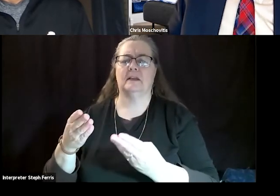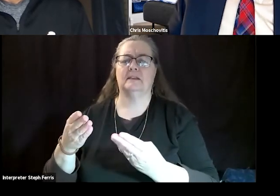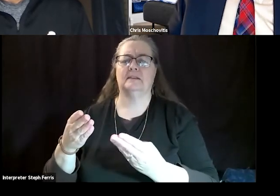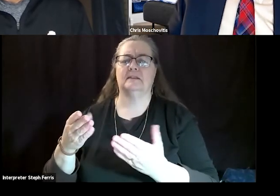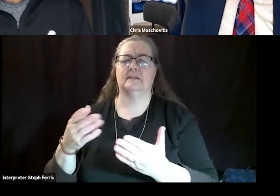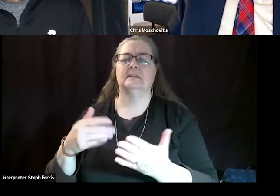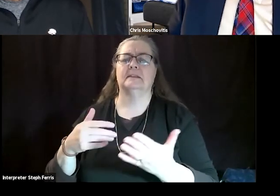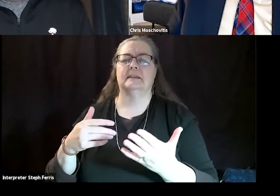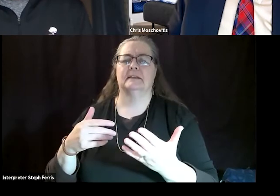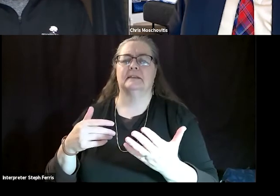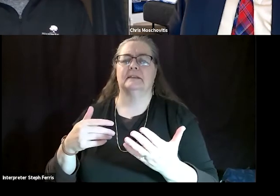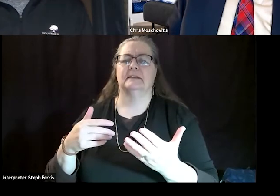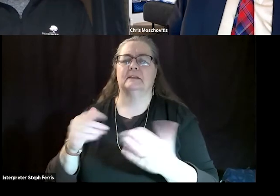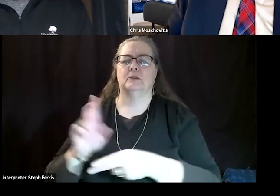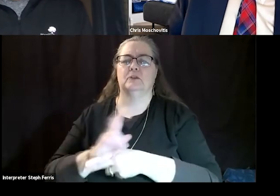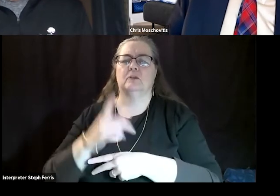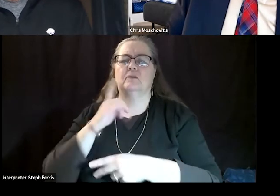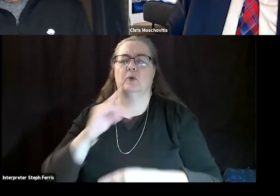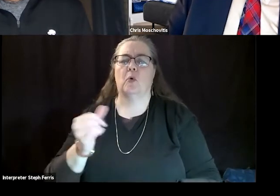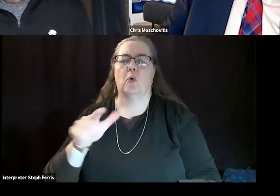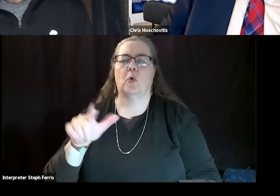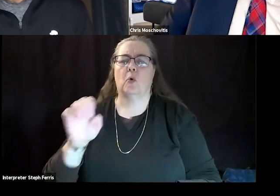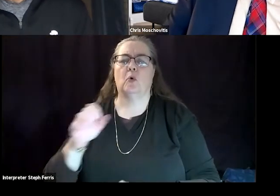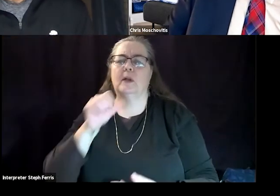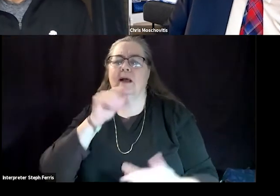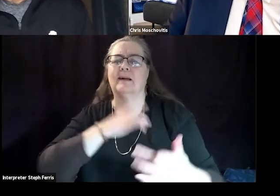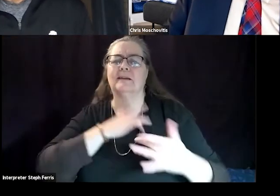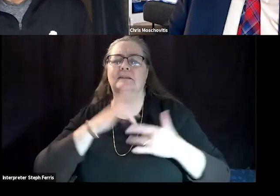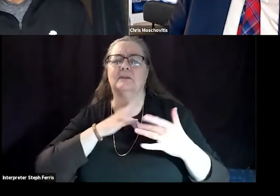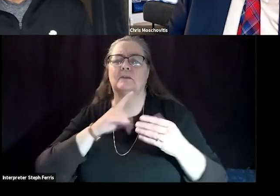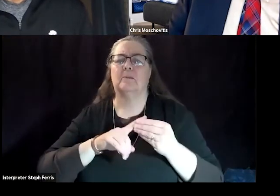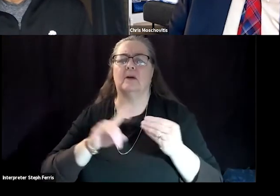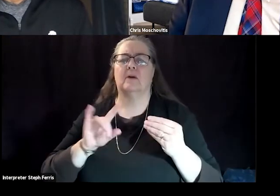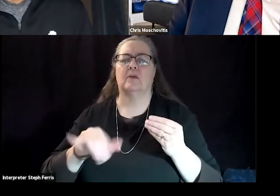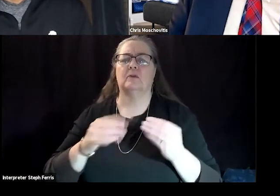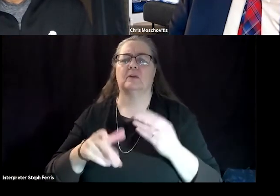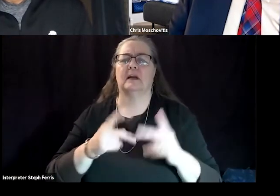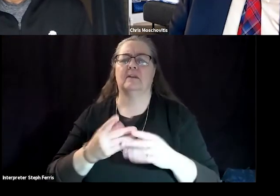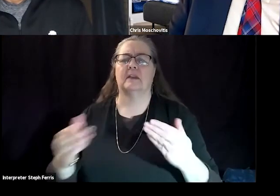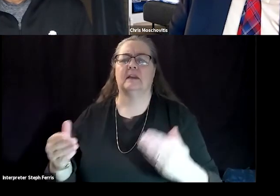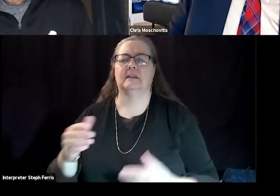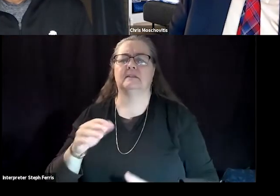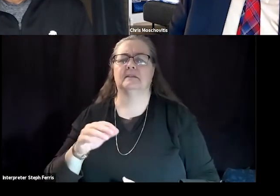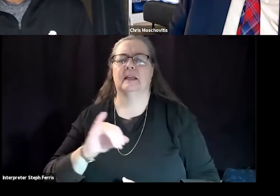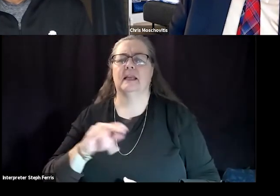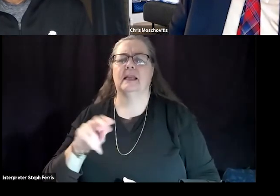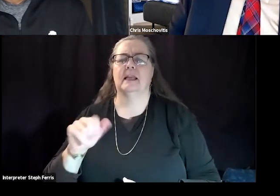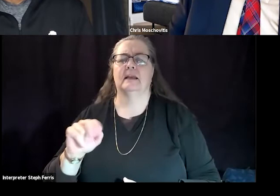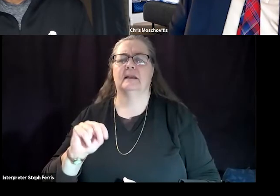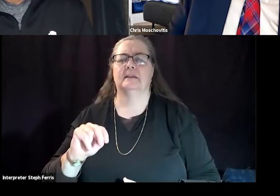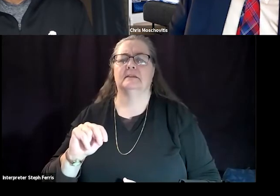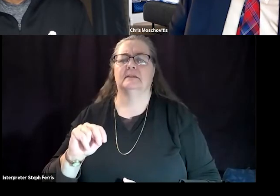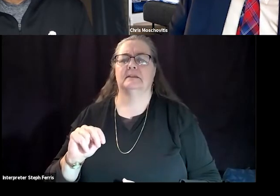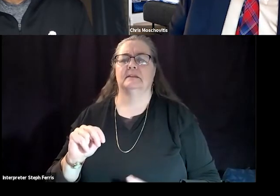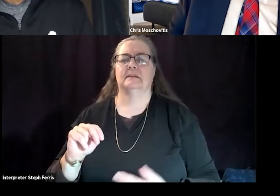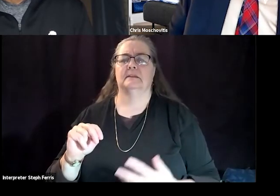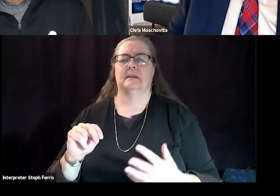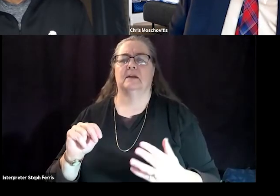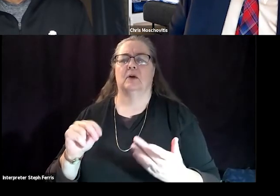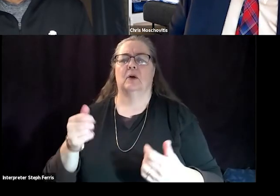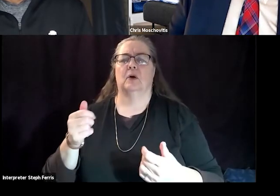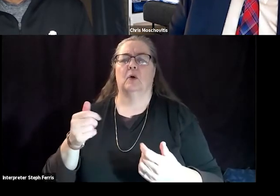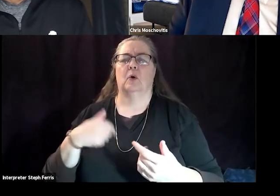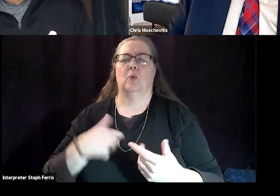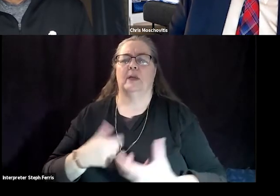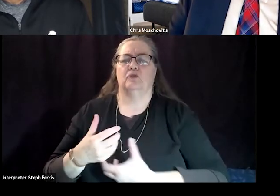which we may not be as concerned about by Ian and Rihanna. We should be very concerned,